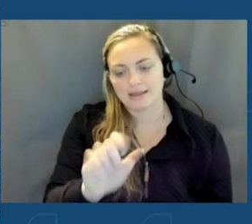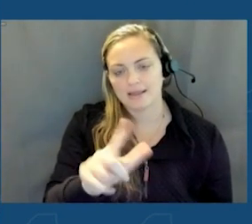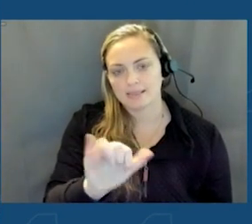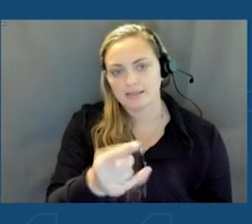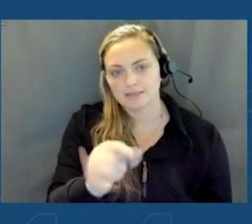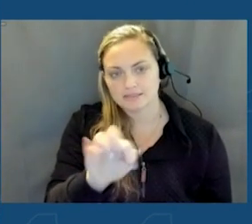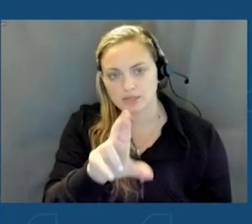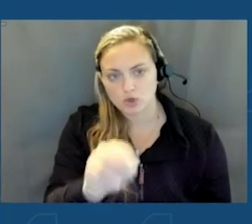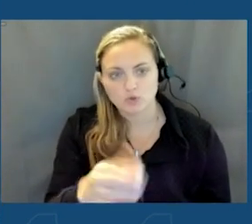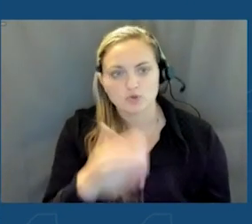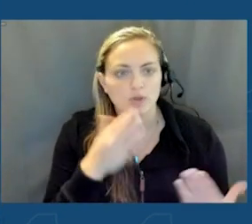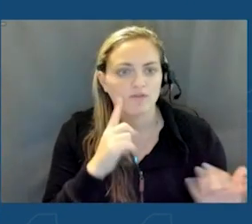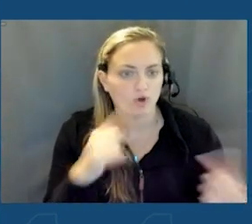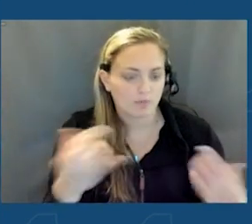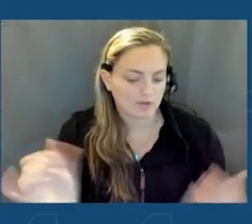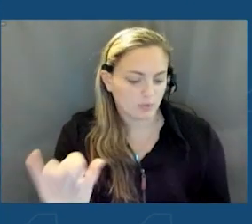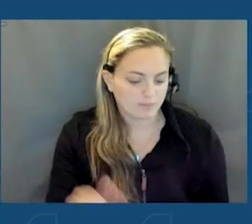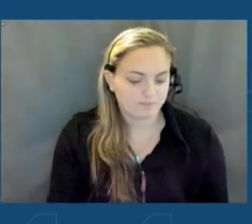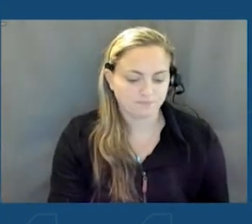here as well.